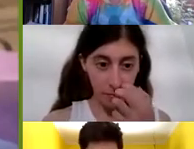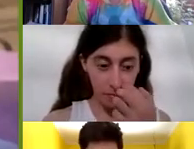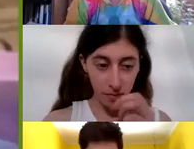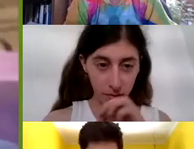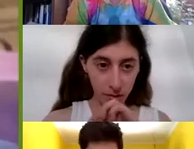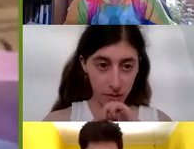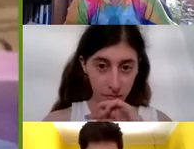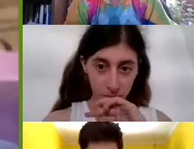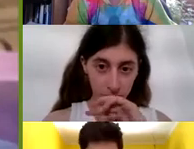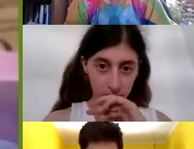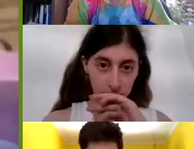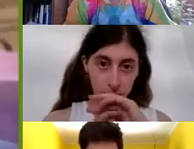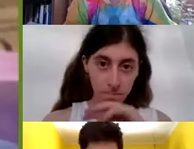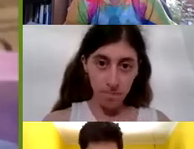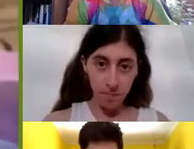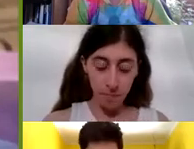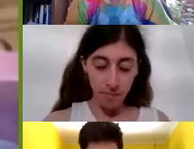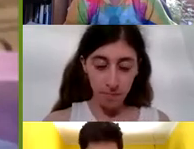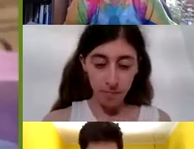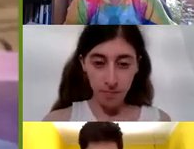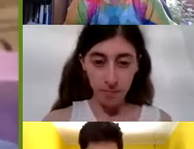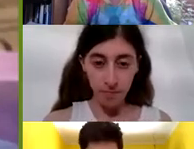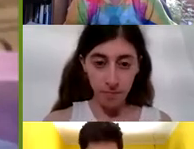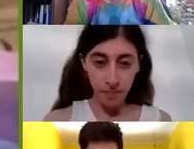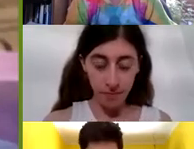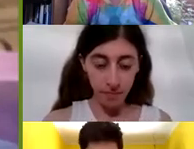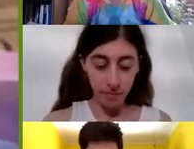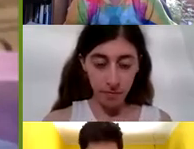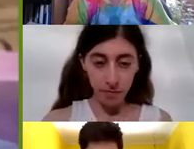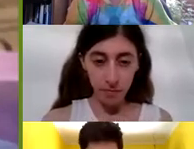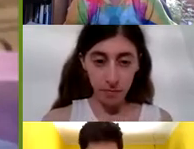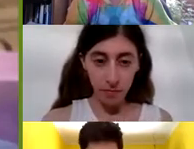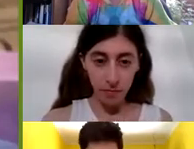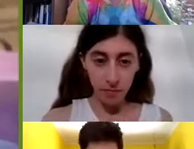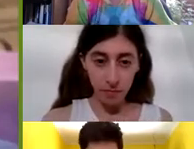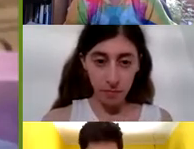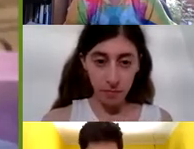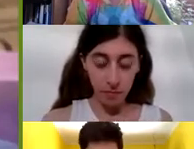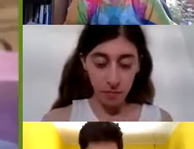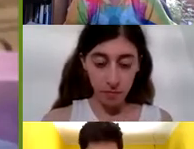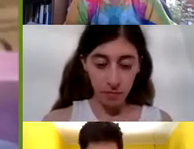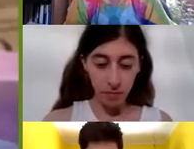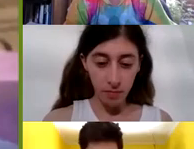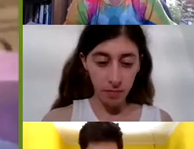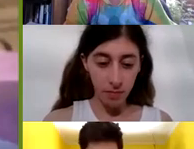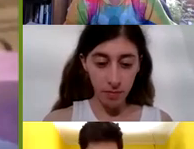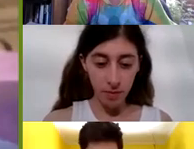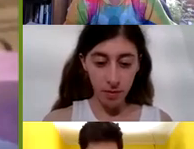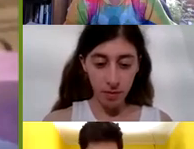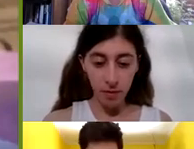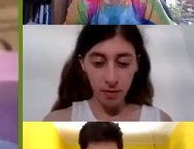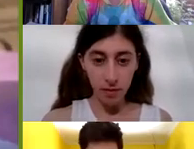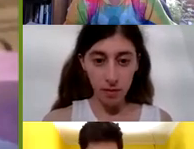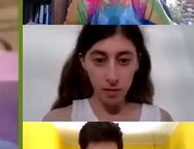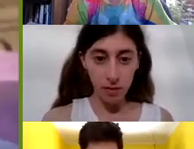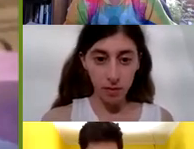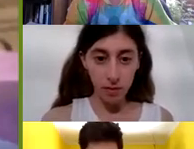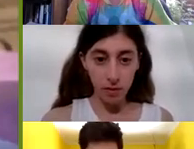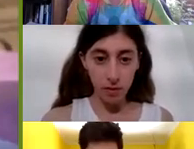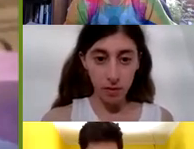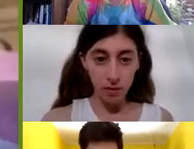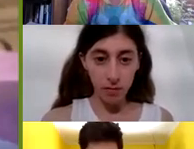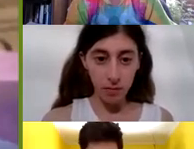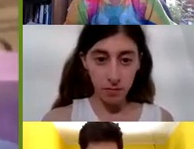where other members of our organization will let you know what